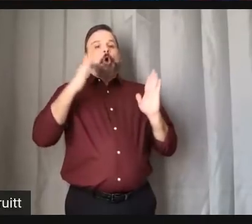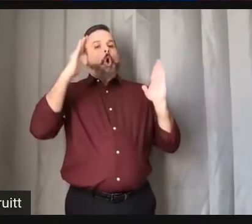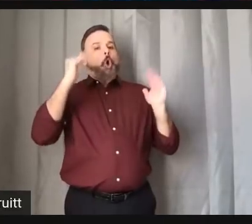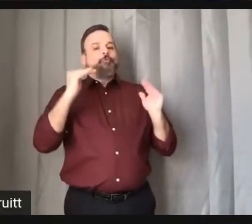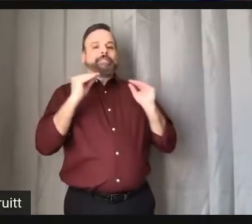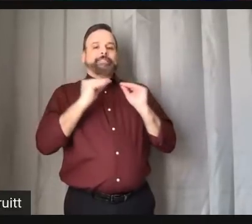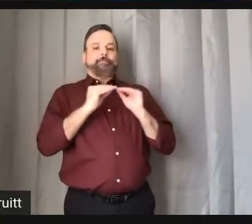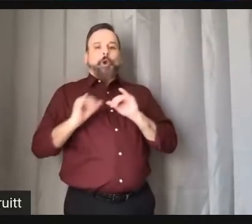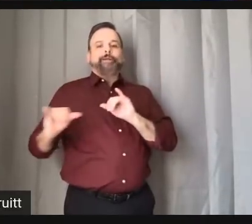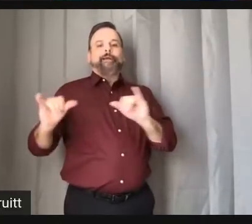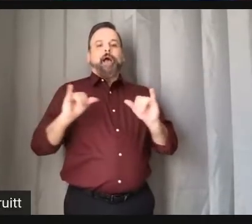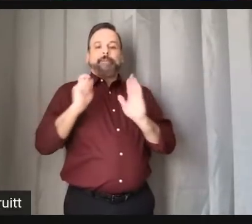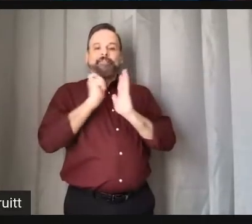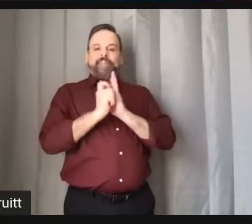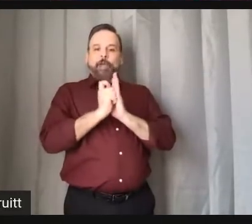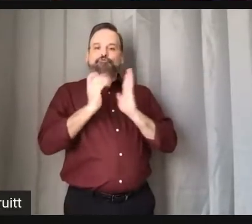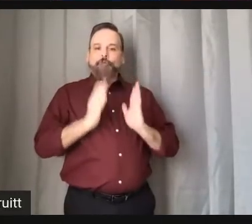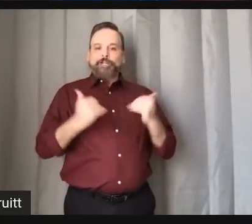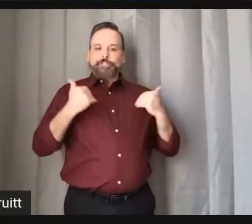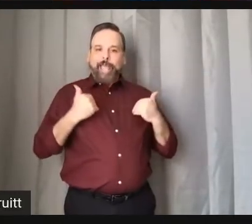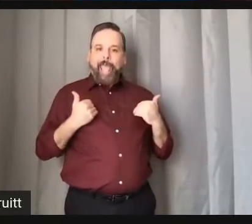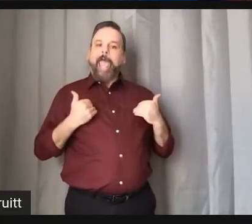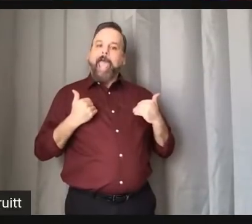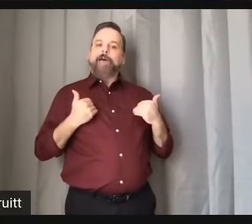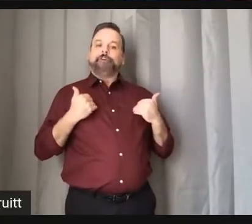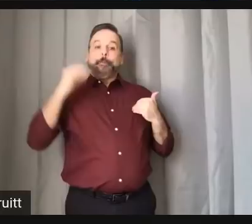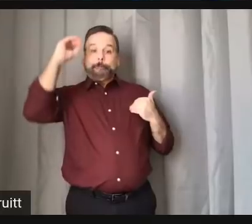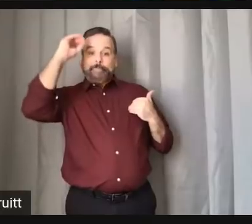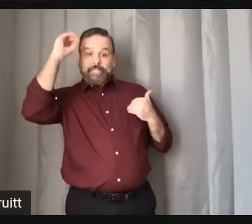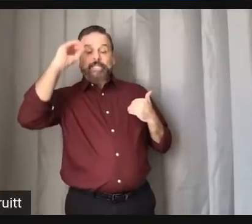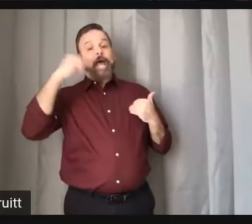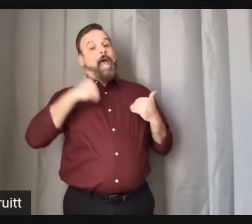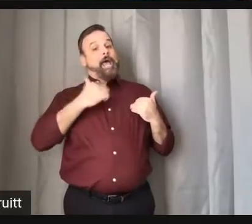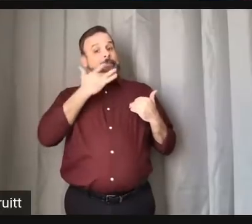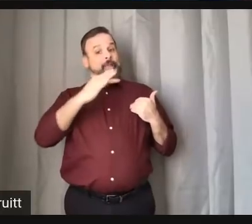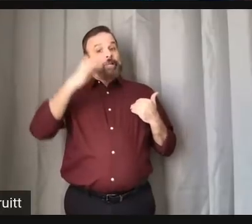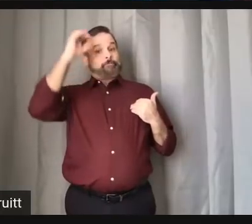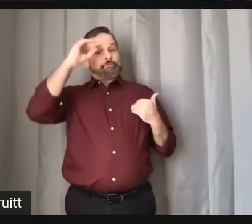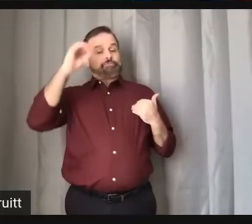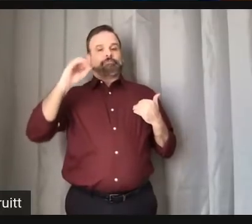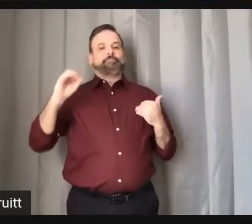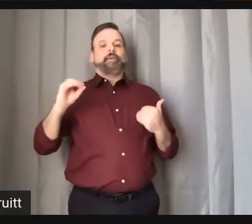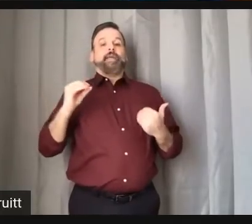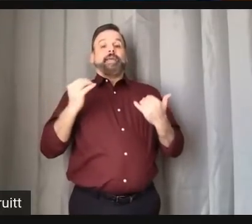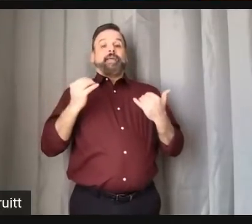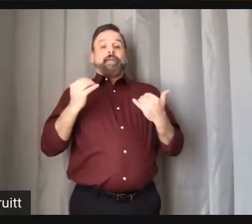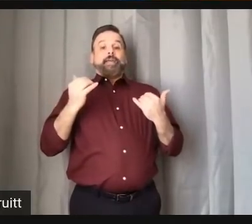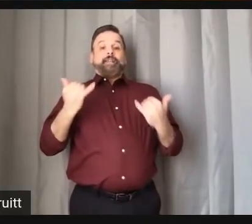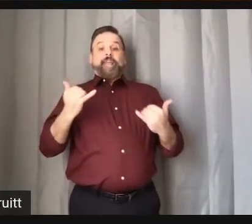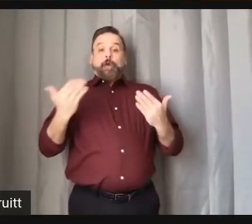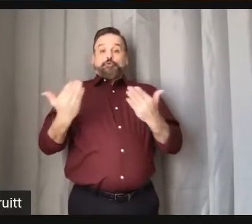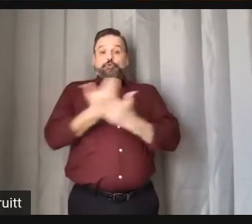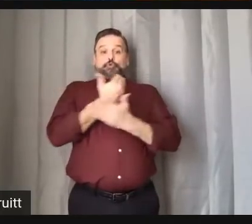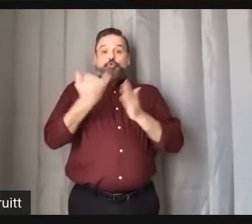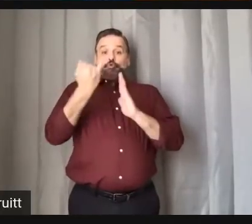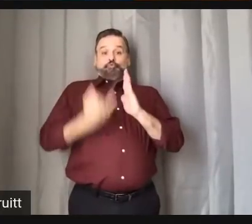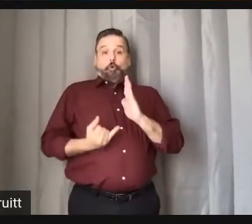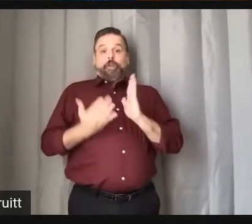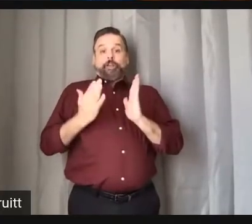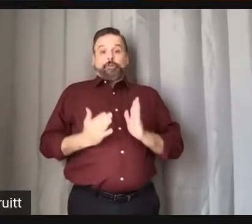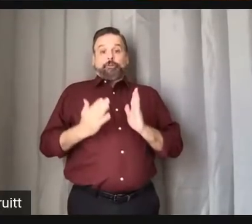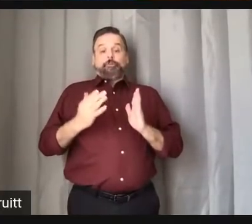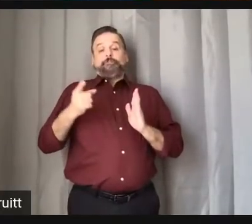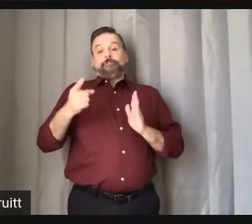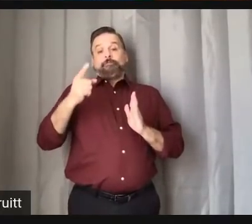writers get some say in it. I have been able to have a lot of say. Nyla Magruder does the covers for the DACTYL HILL SQUAD books. And she's